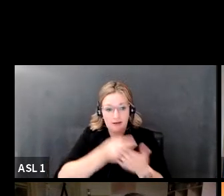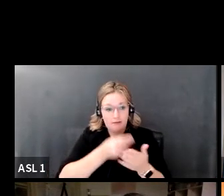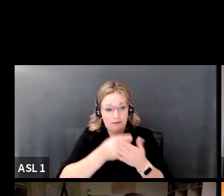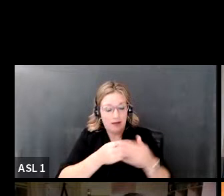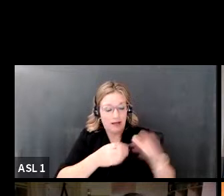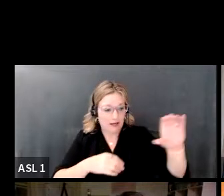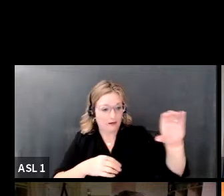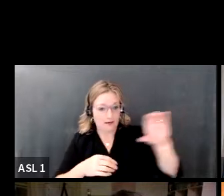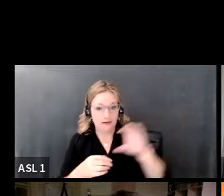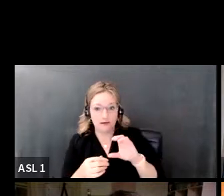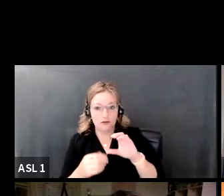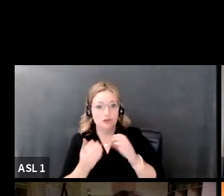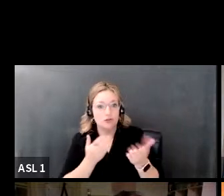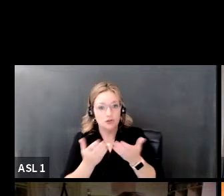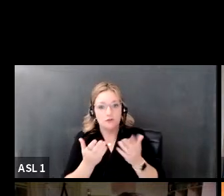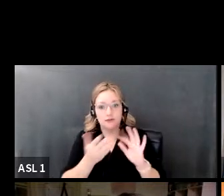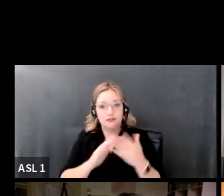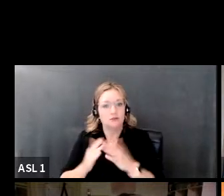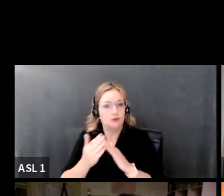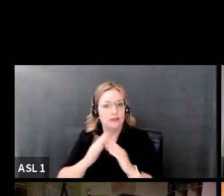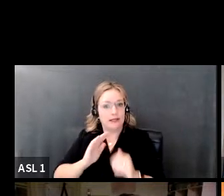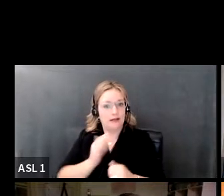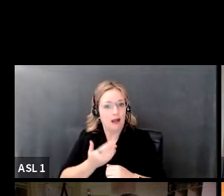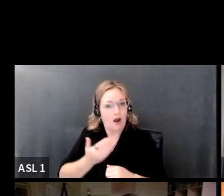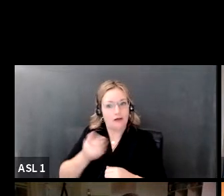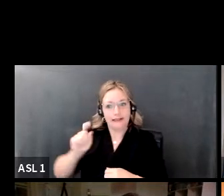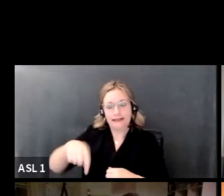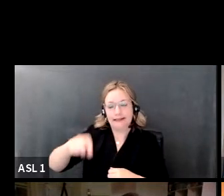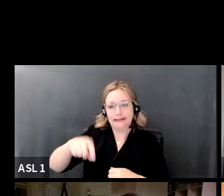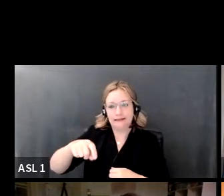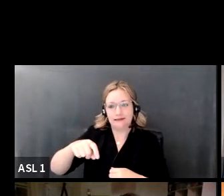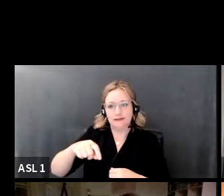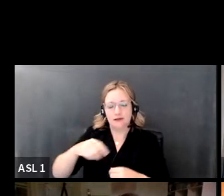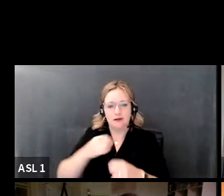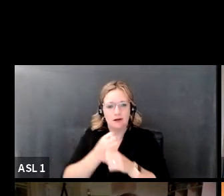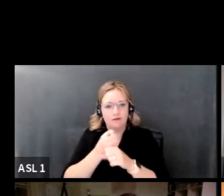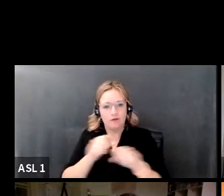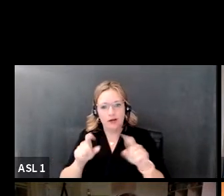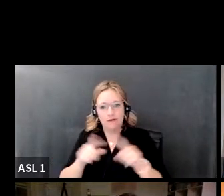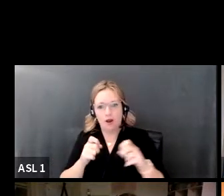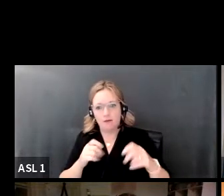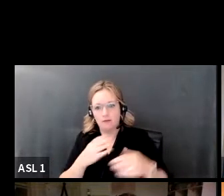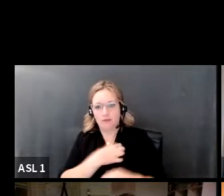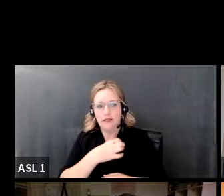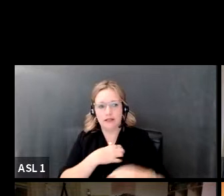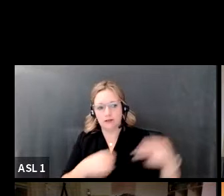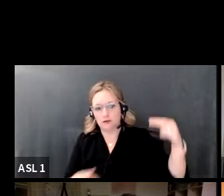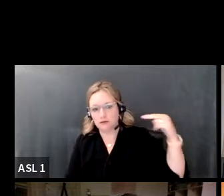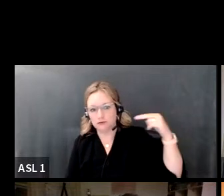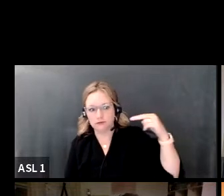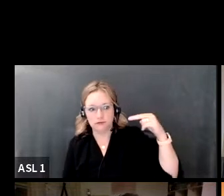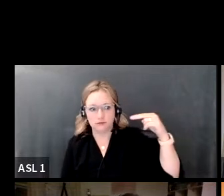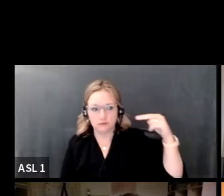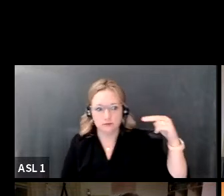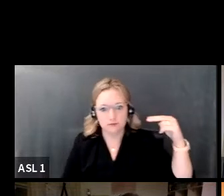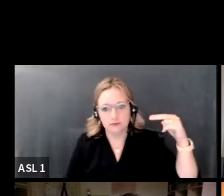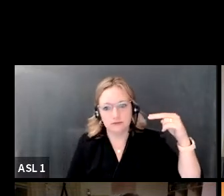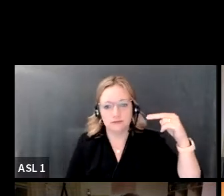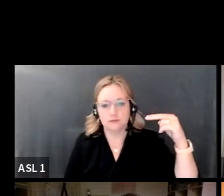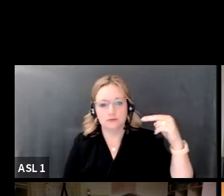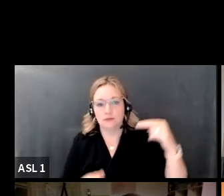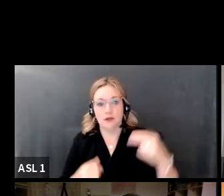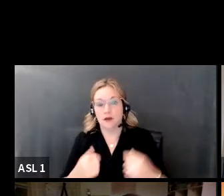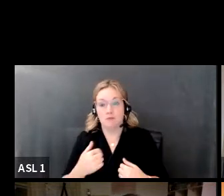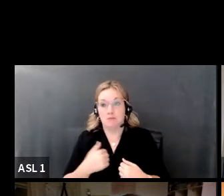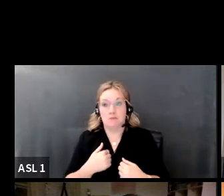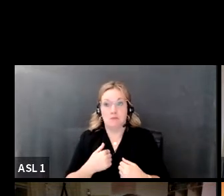service our community needs and we deserve to live free from surveillance and we do have certain emails if you want